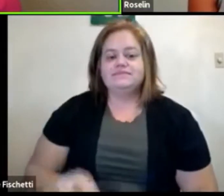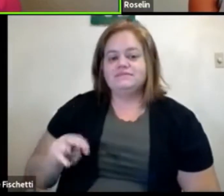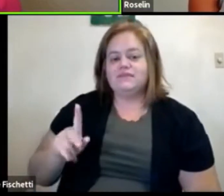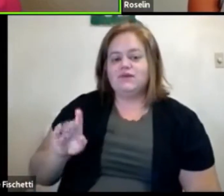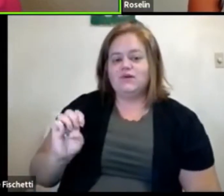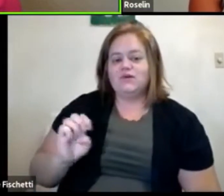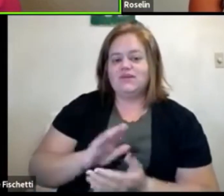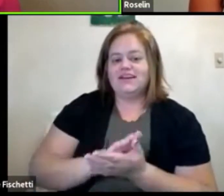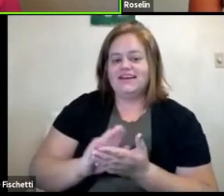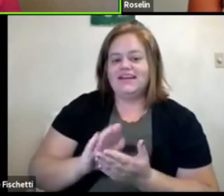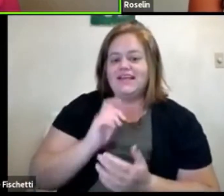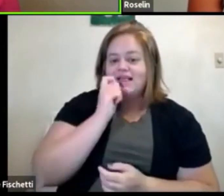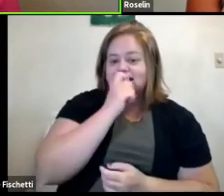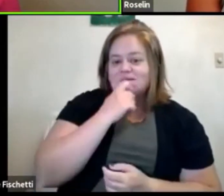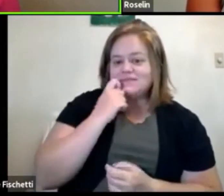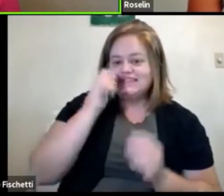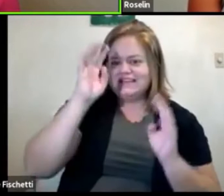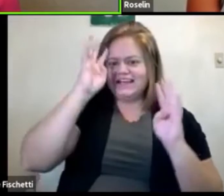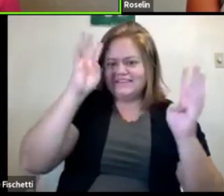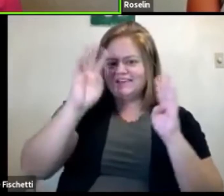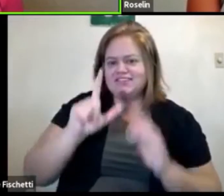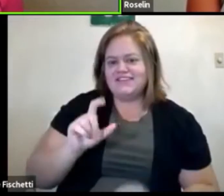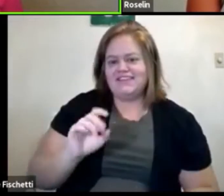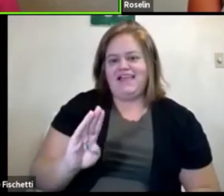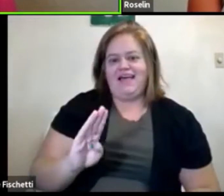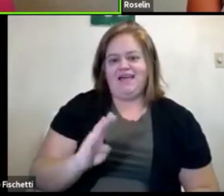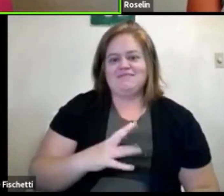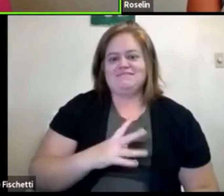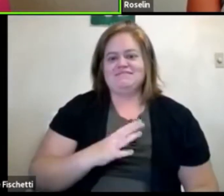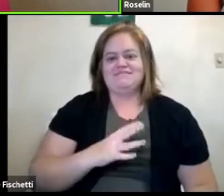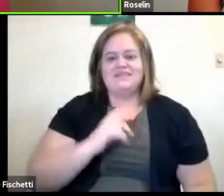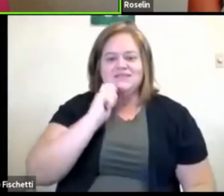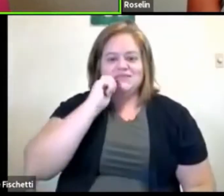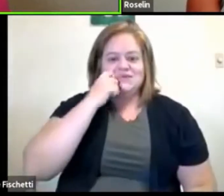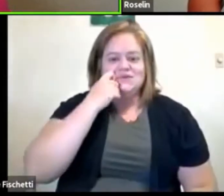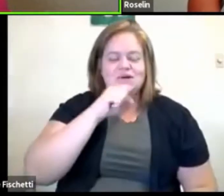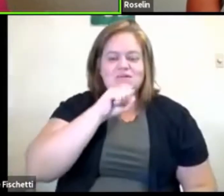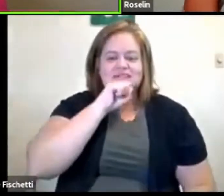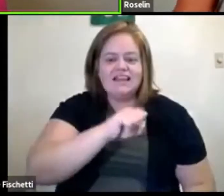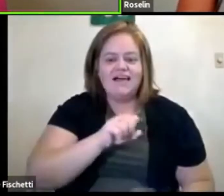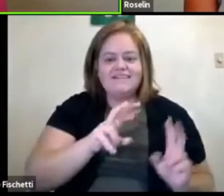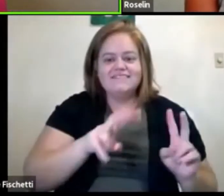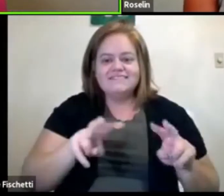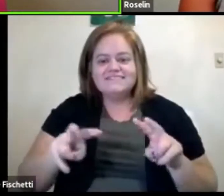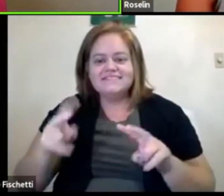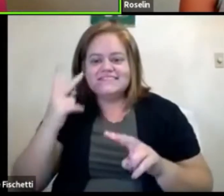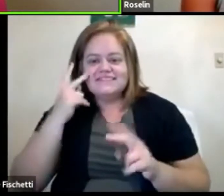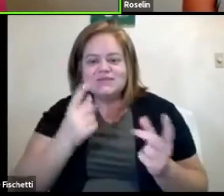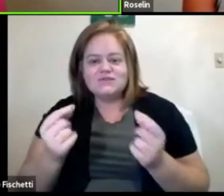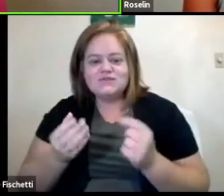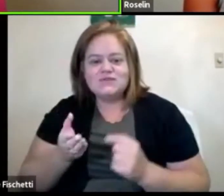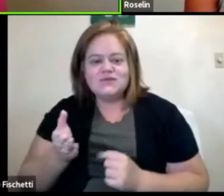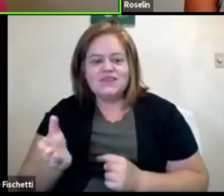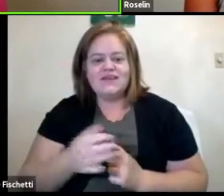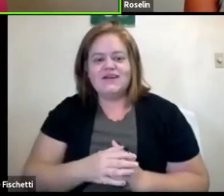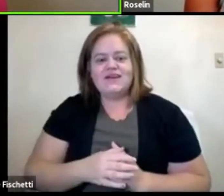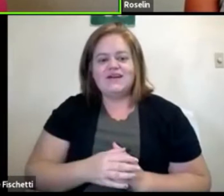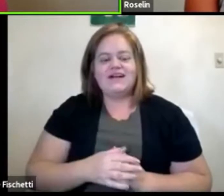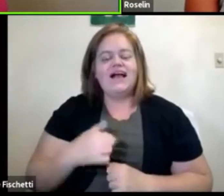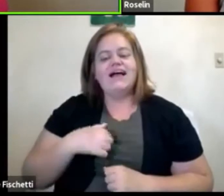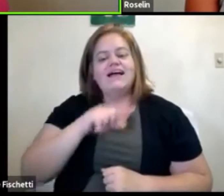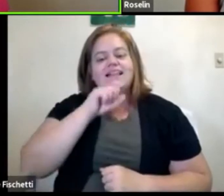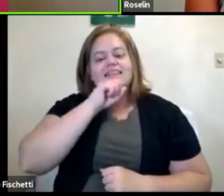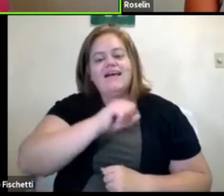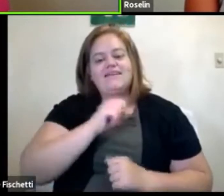Lipstick Innovation Lab, like, oh my gosh, I would love to get a behind the scenes tour. Something I love about the cosmetics